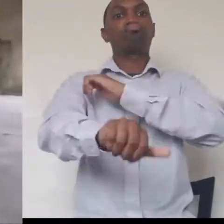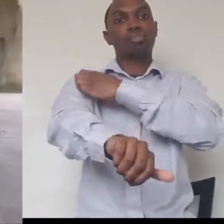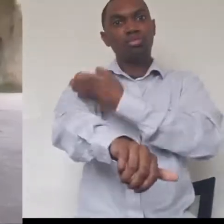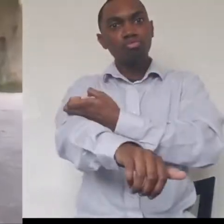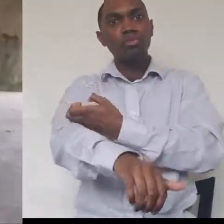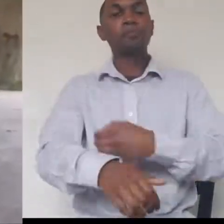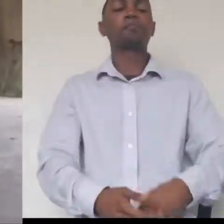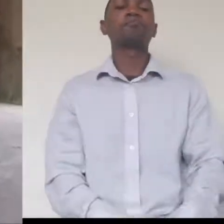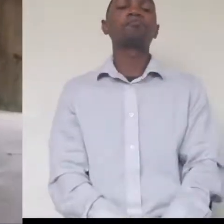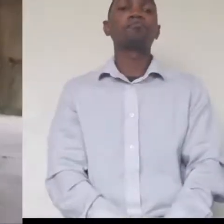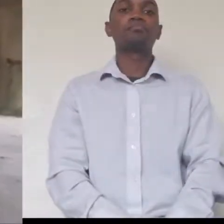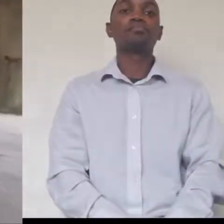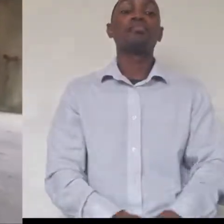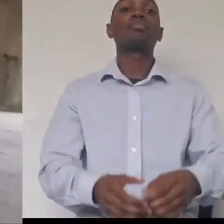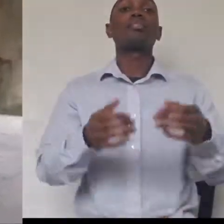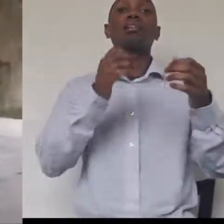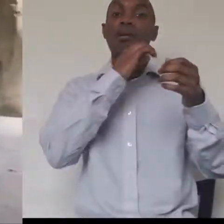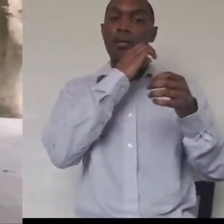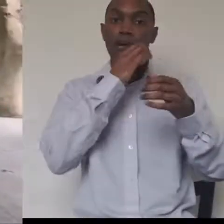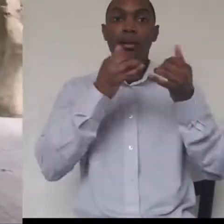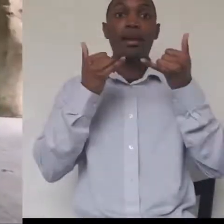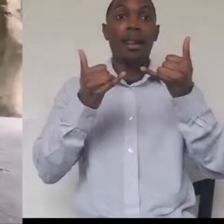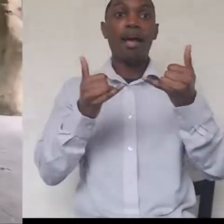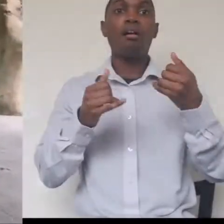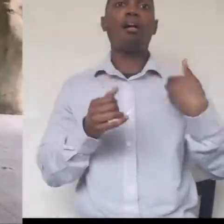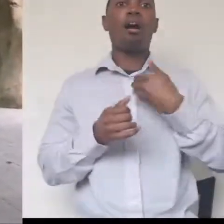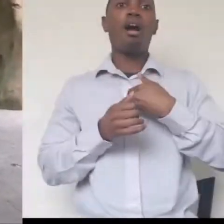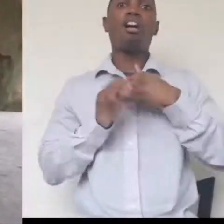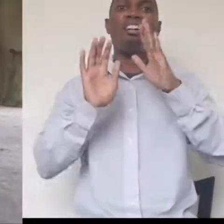that energy and stamina.